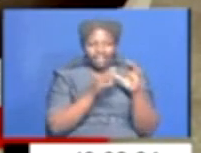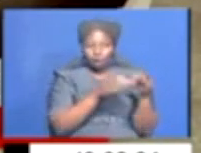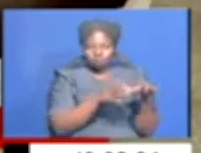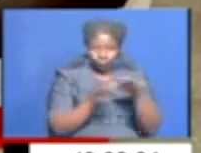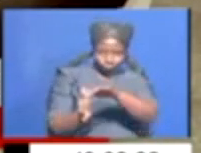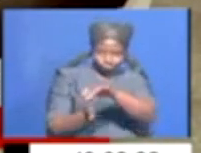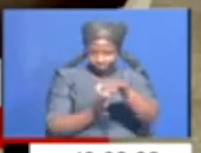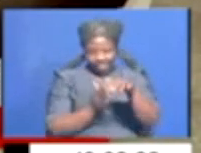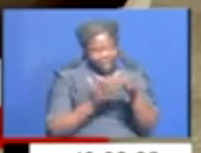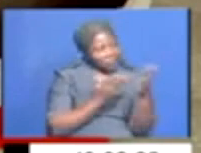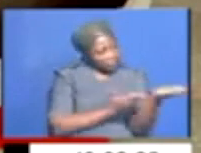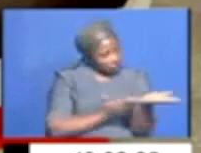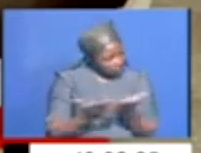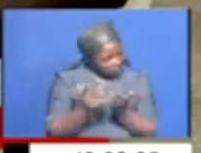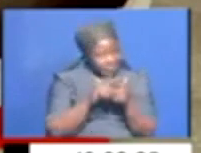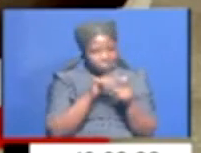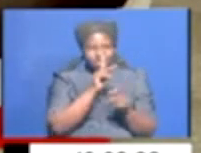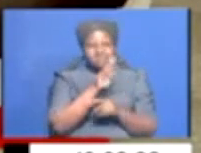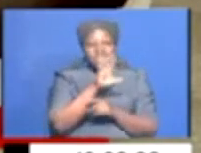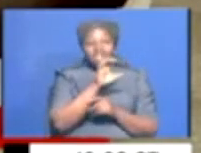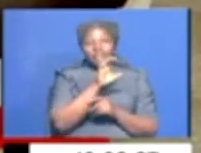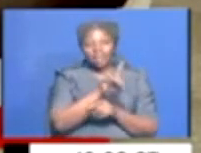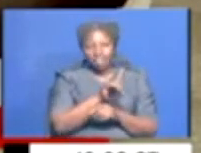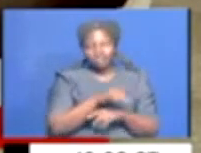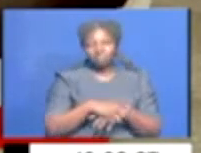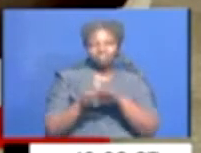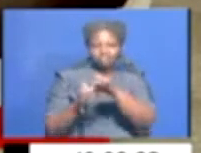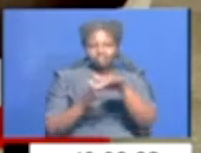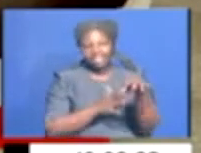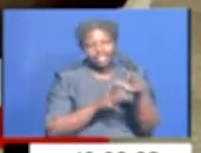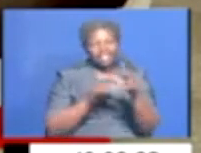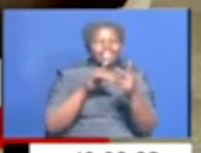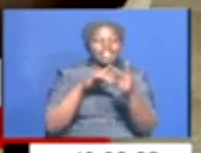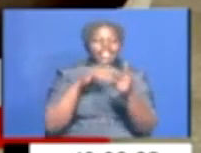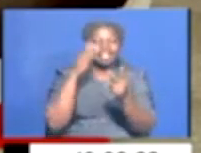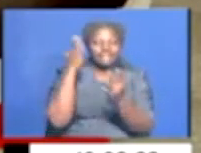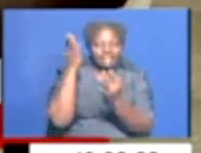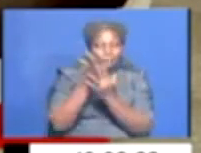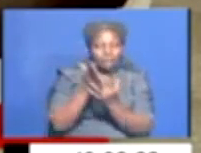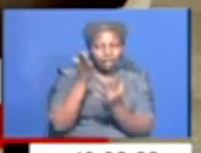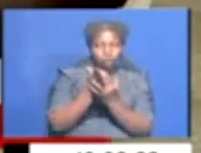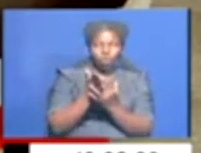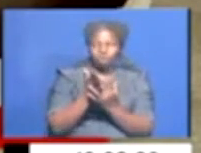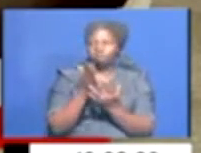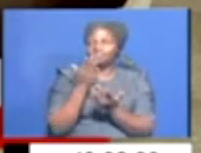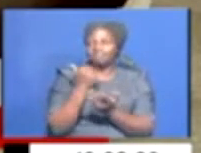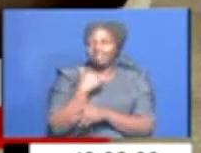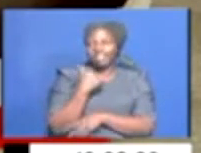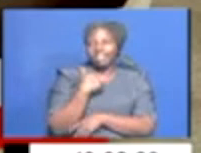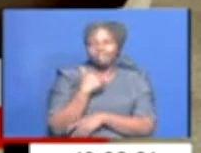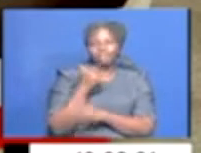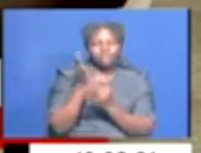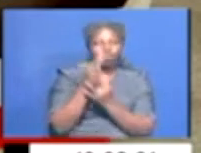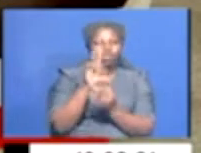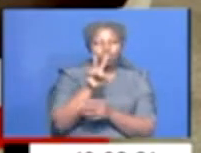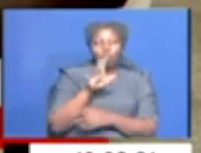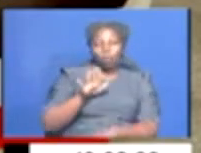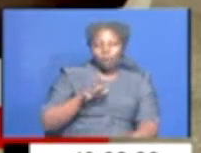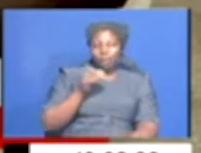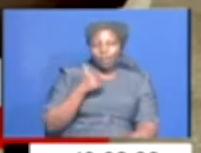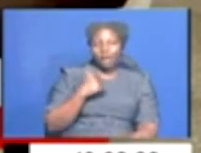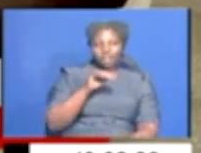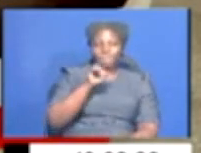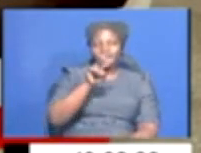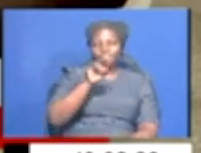to KBC Channel 1. And then right there in the middle between the two ladies, we've got Vincent Mutai. He's a